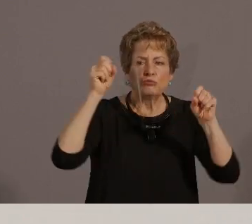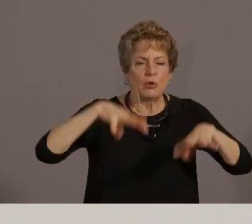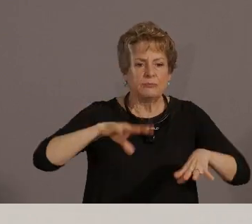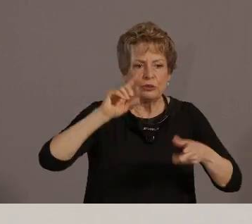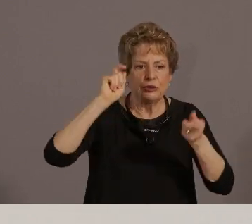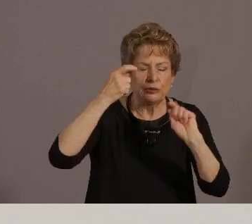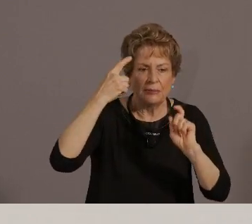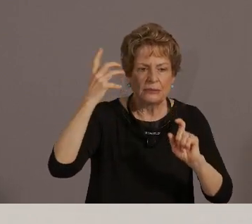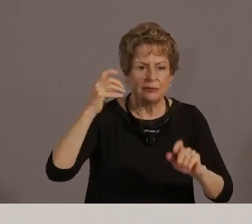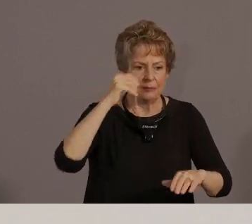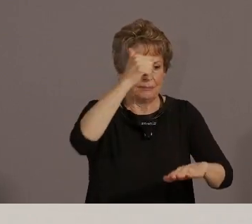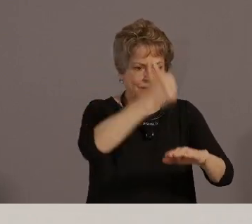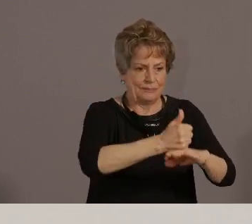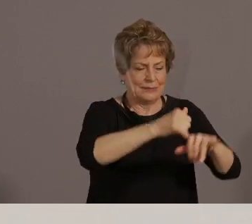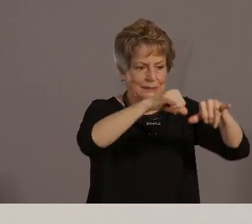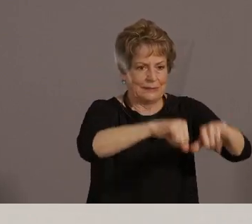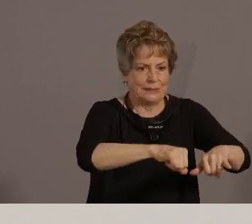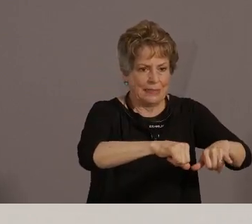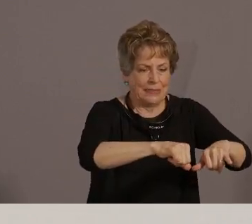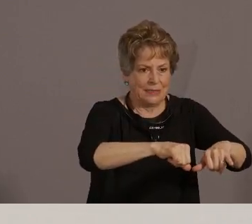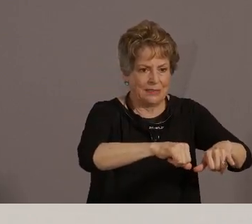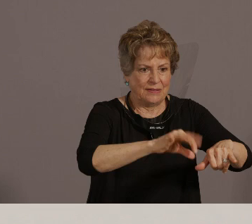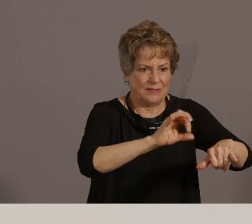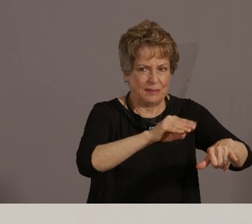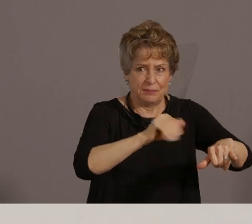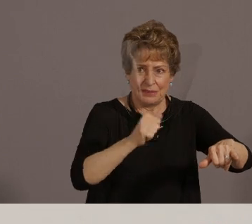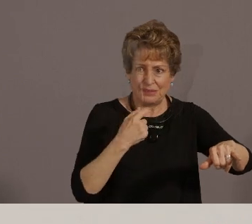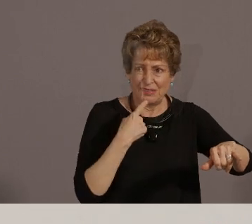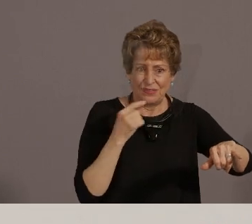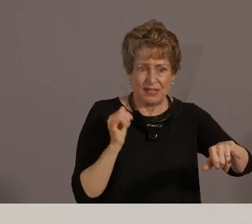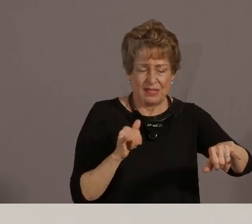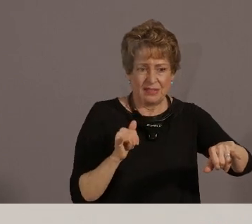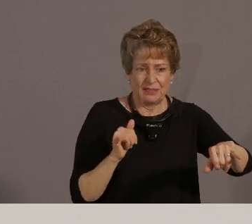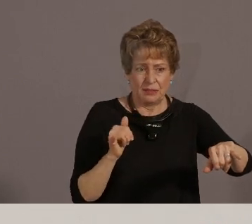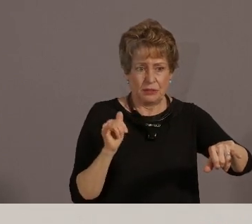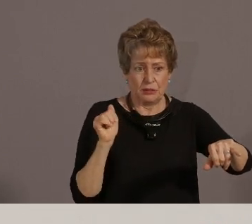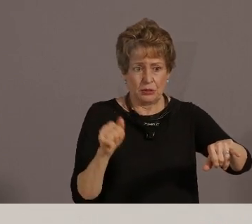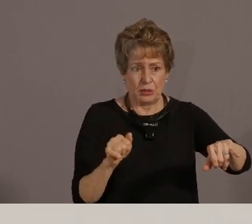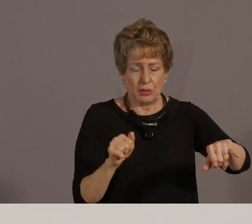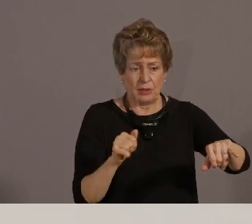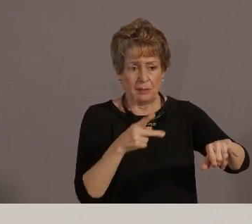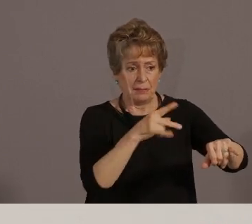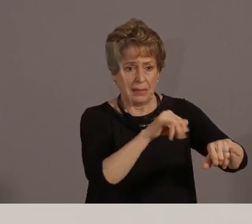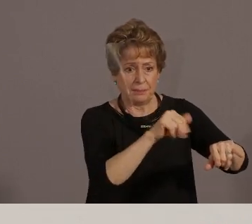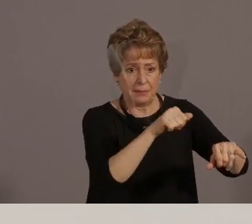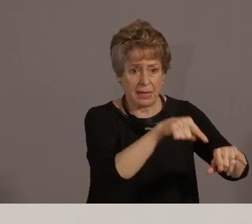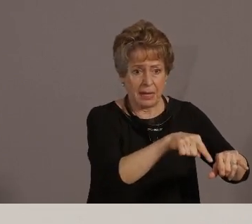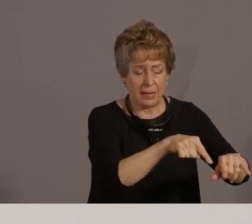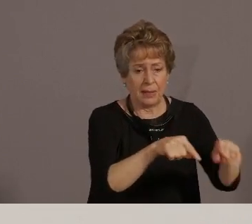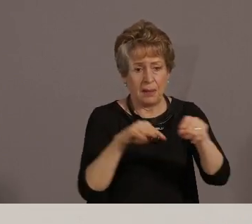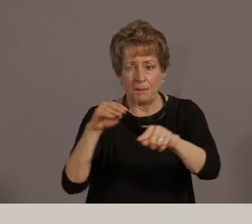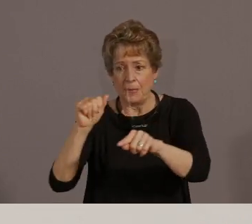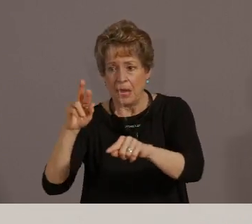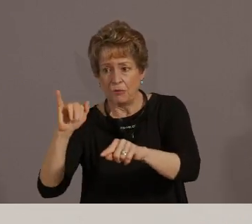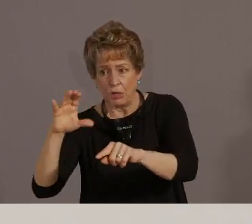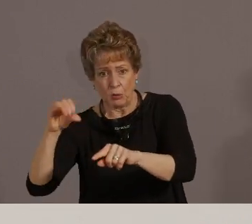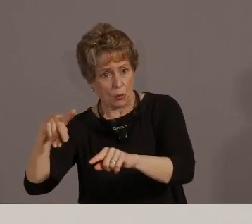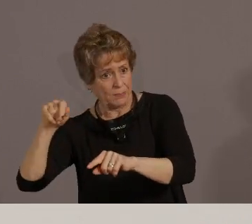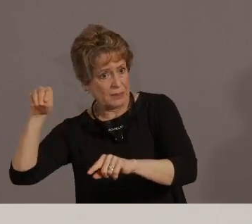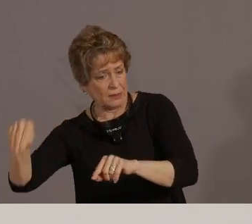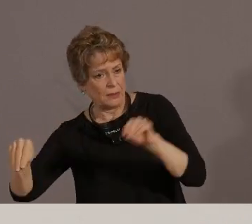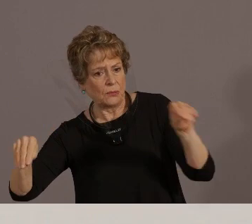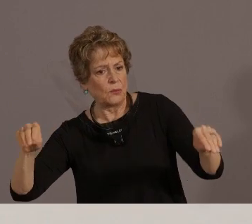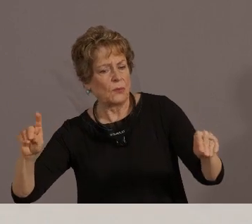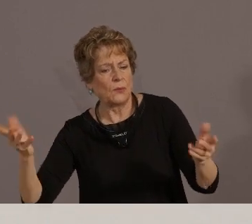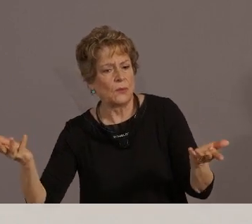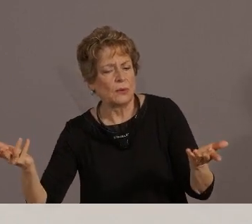for potentially Maricopa. As we started getting more information and talking with some of our